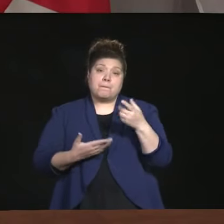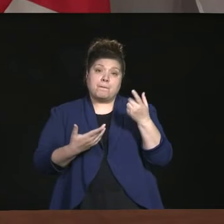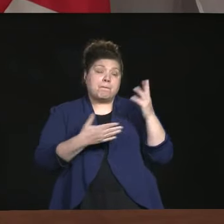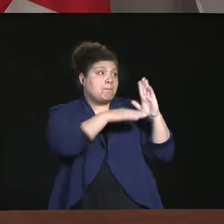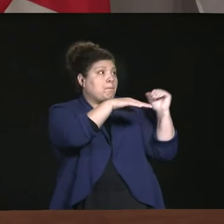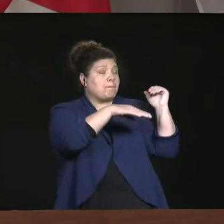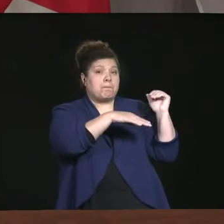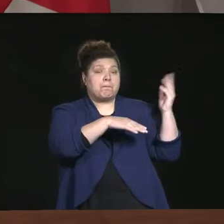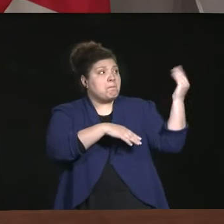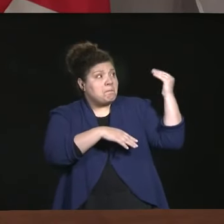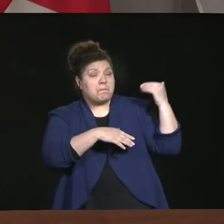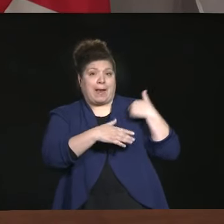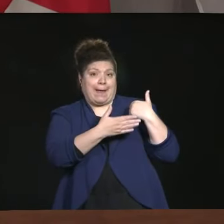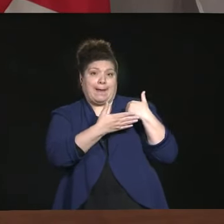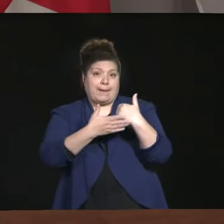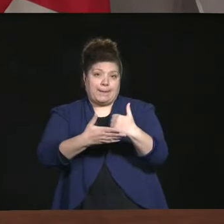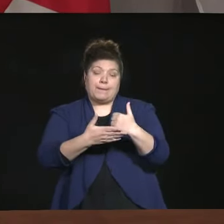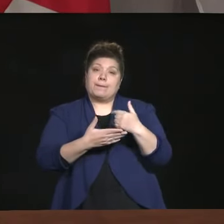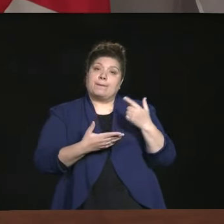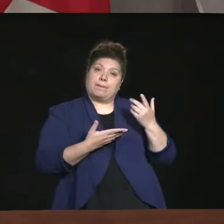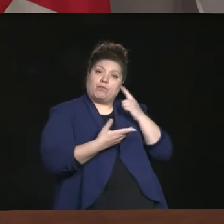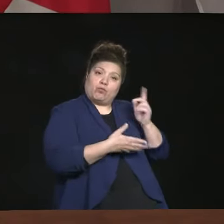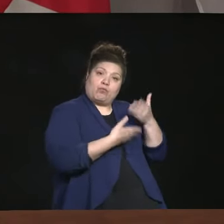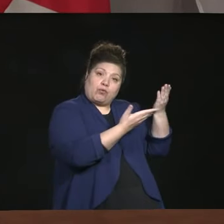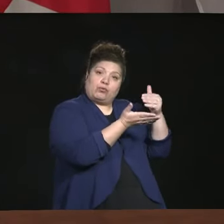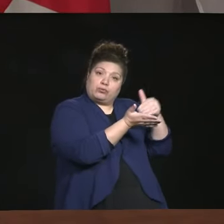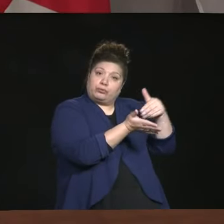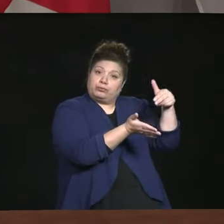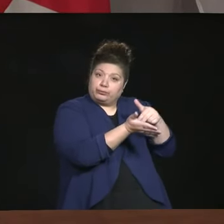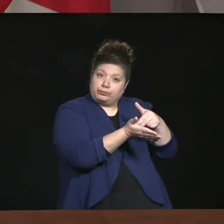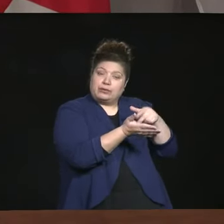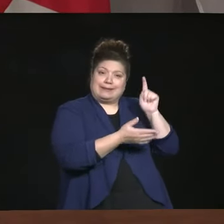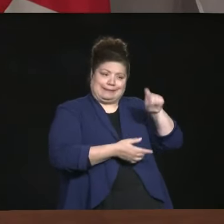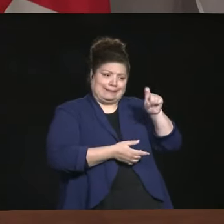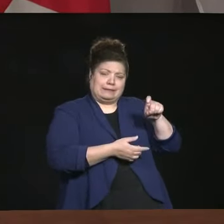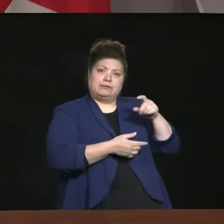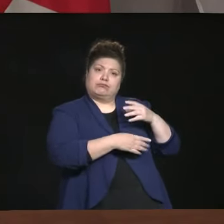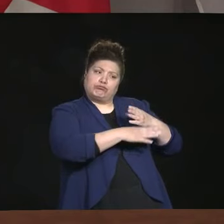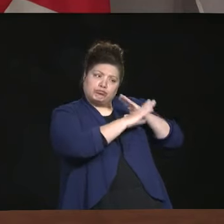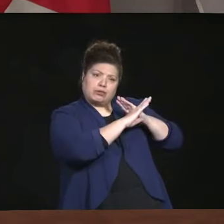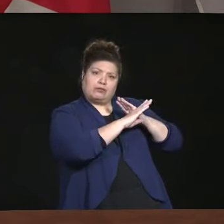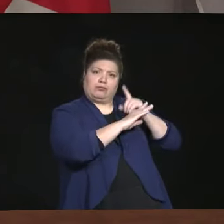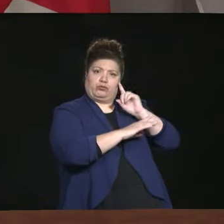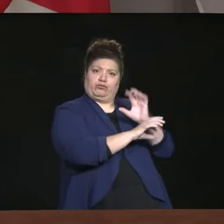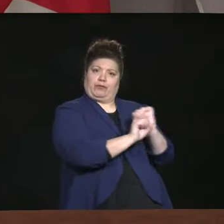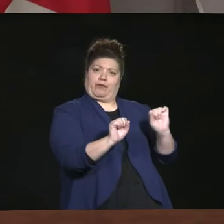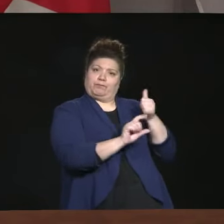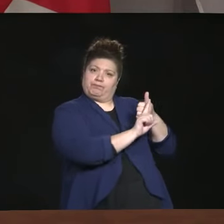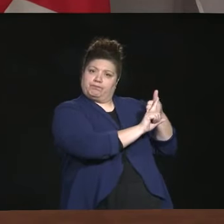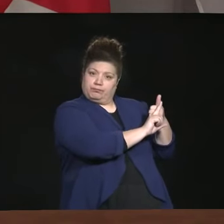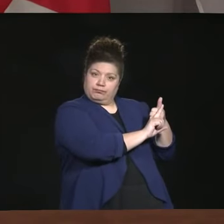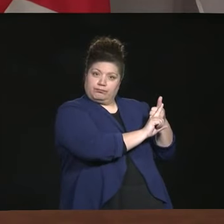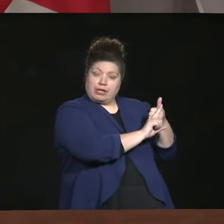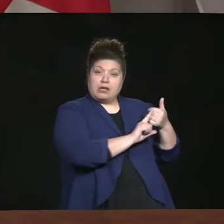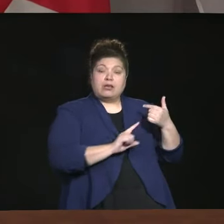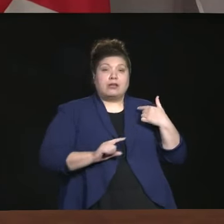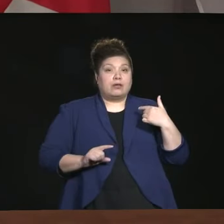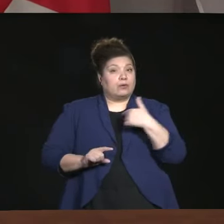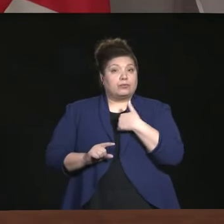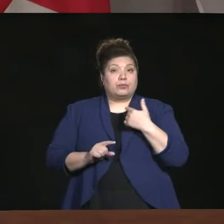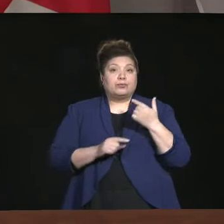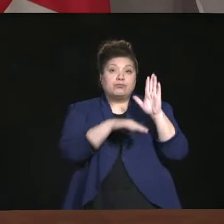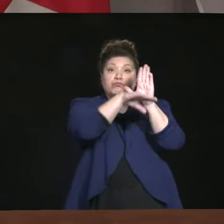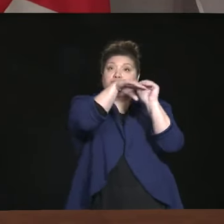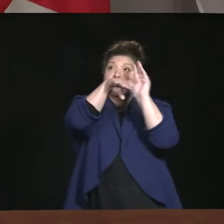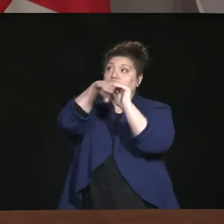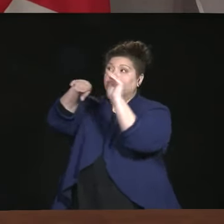la protection dont ils ont besoin. We're also helping bring together industry partners, from